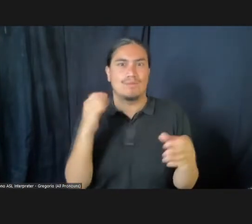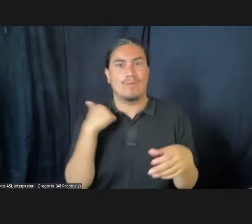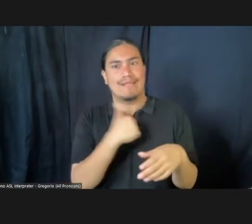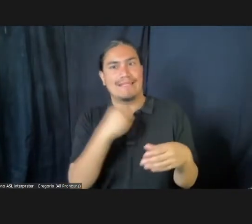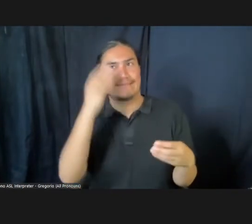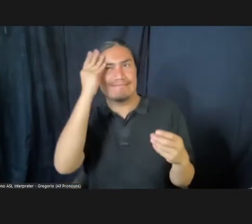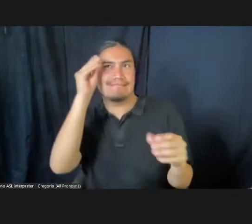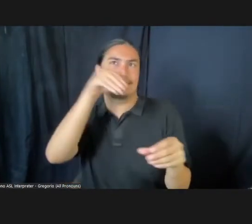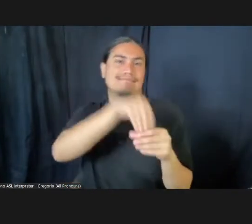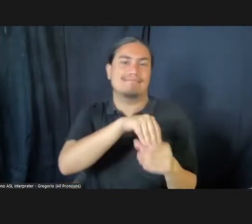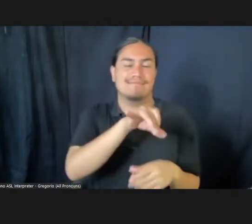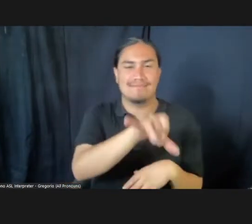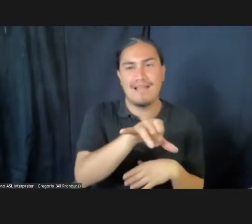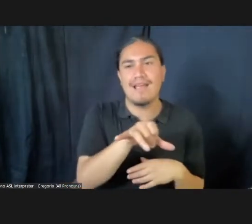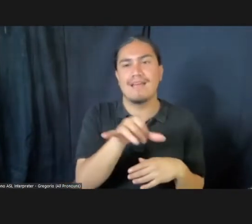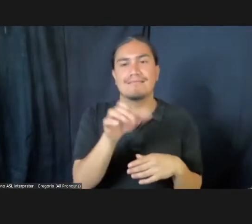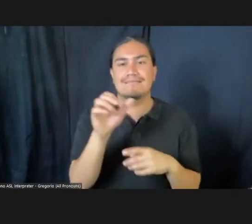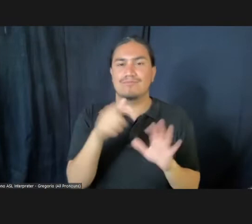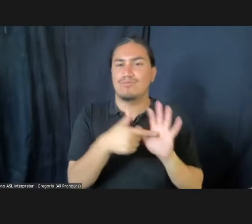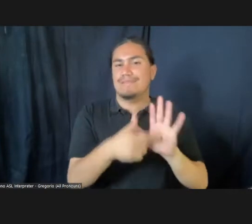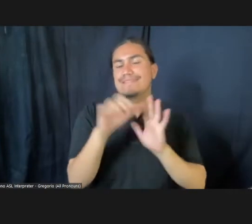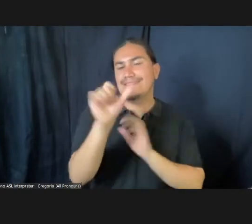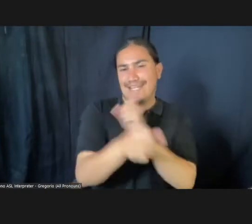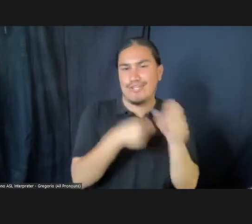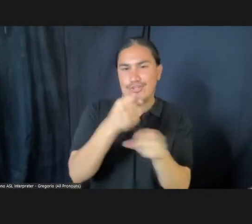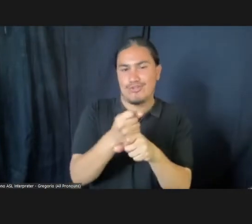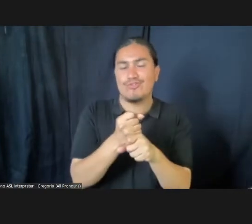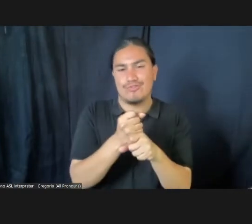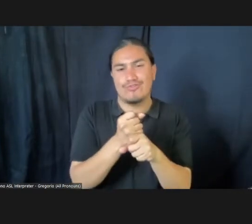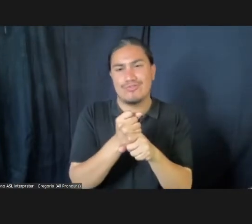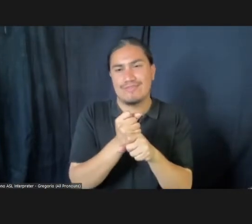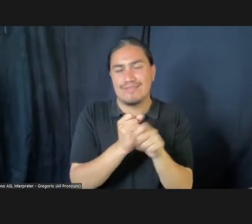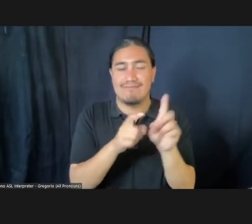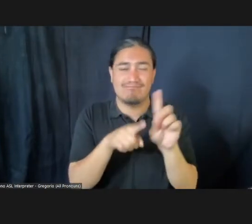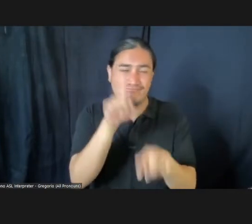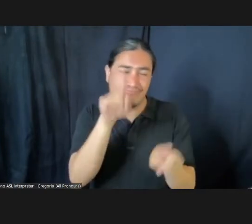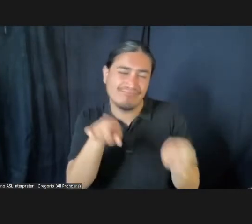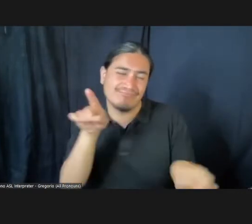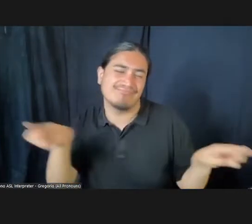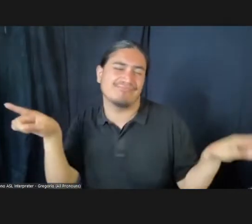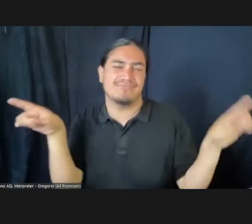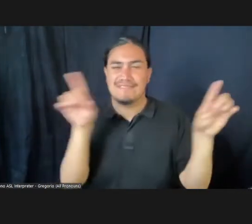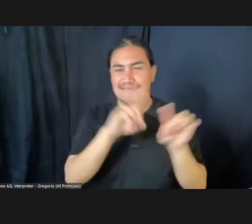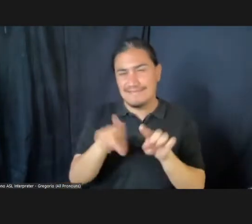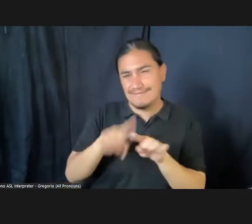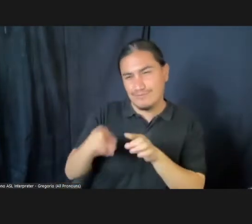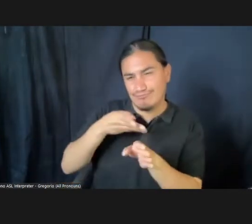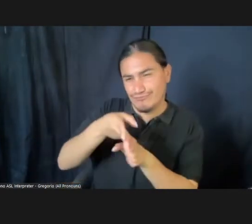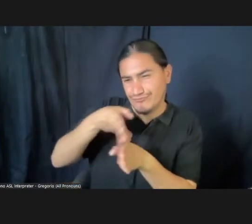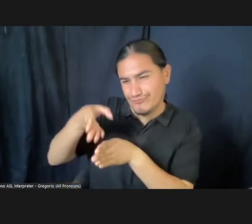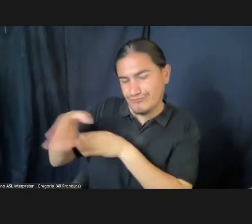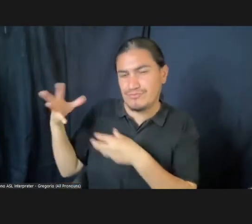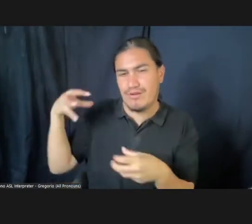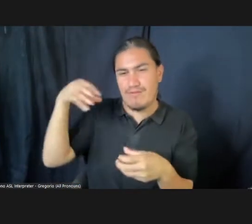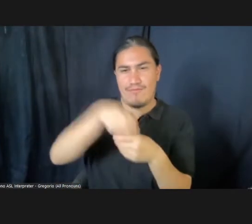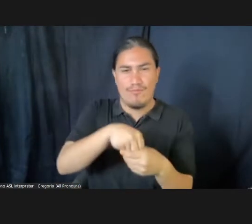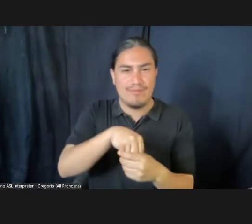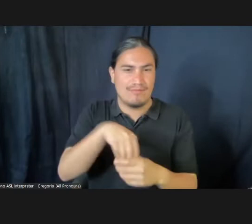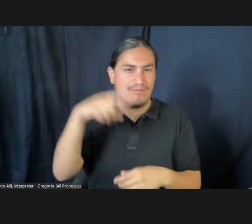attempt at representing 10 years of incredibly divergent and multiplicitous contributions to the HowlRound